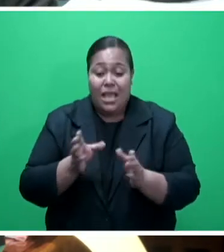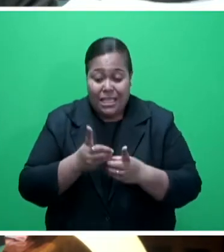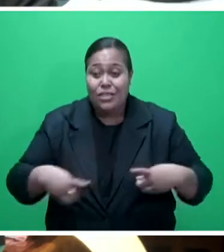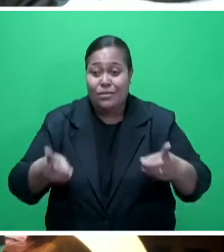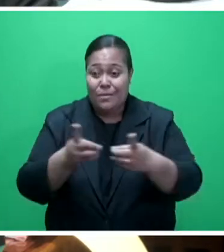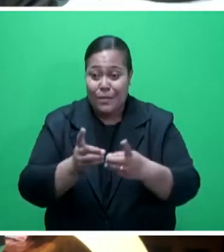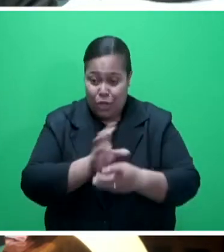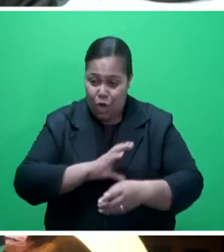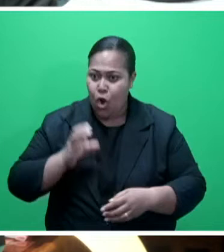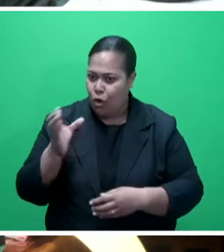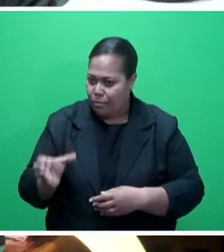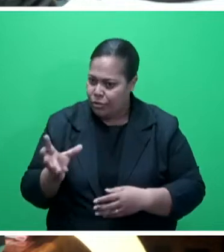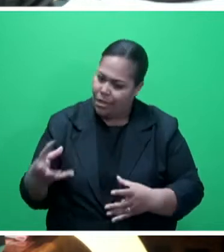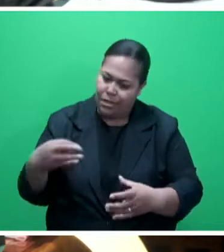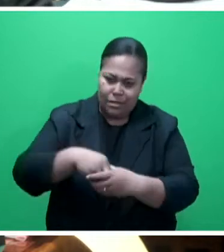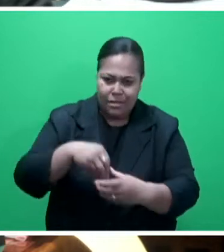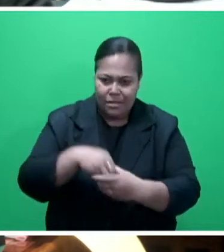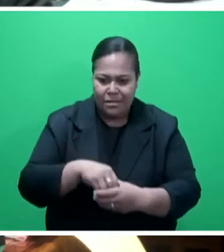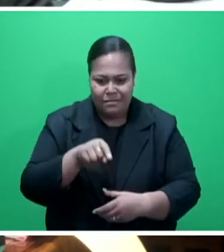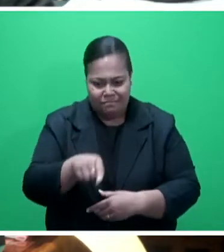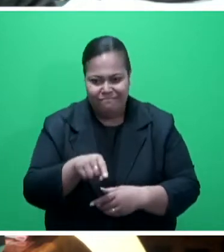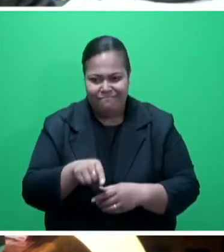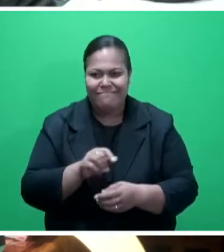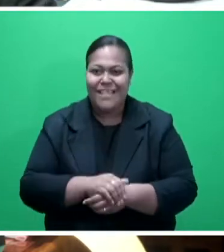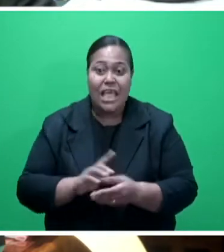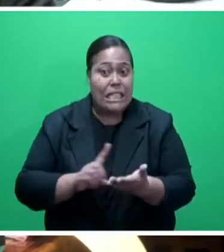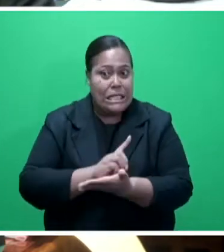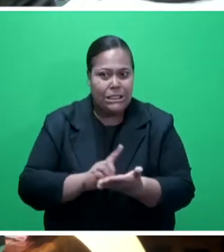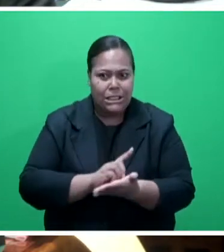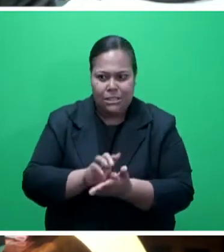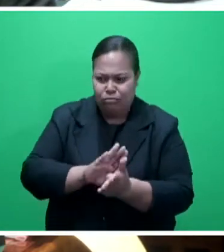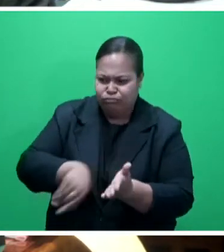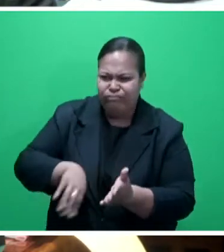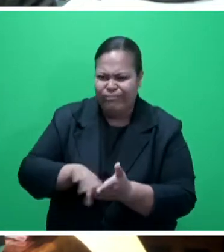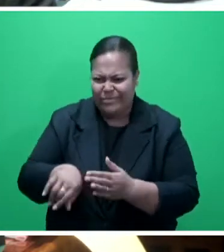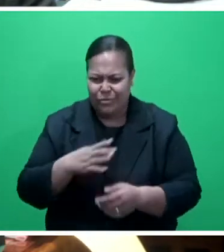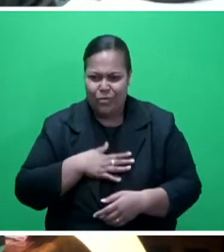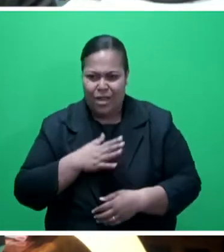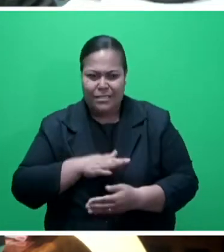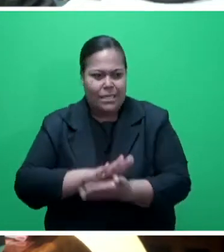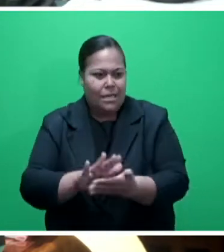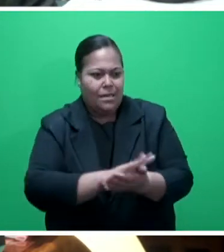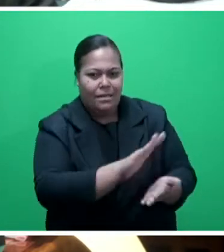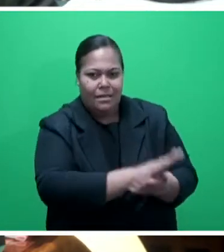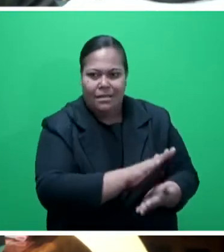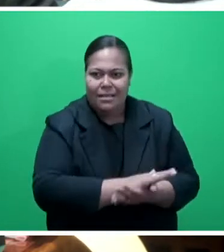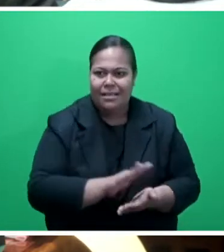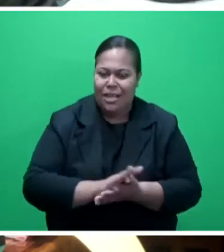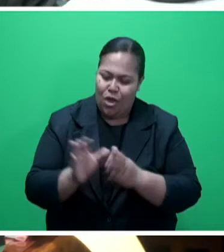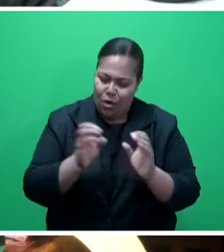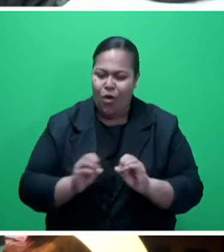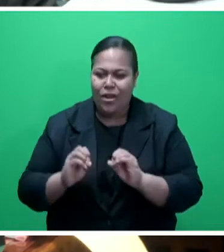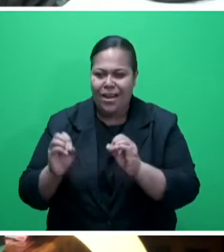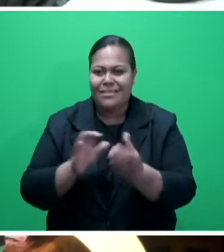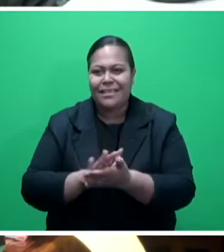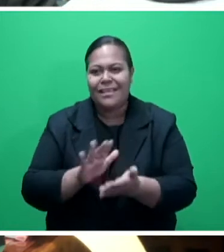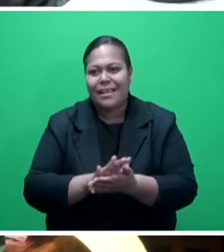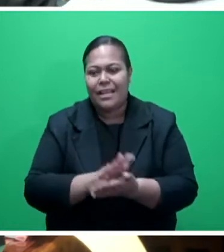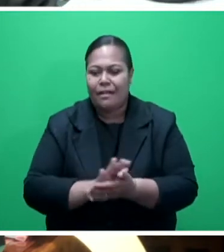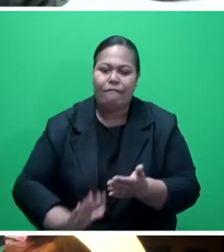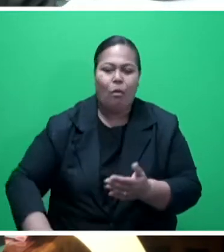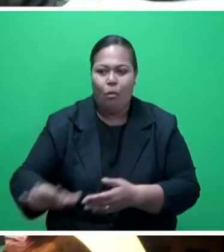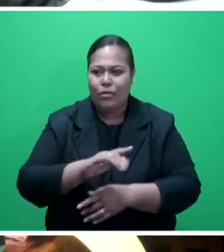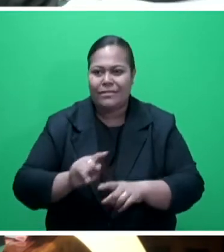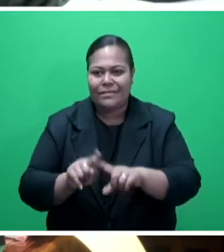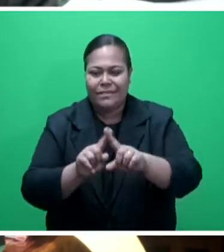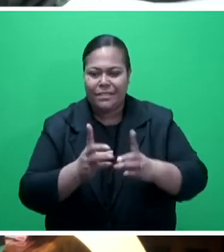in the LTDD eradication campaign at the subnational level, organizing the divisional cleanup days for all civil